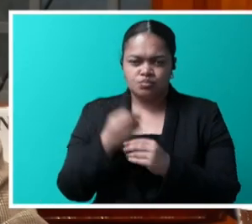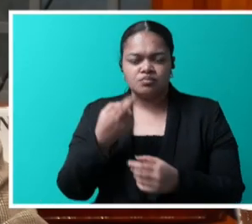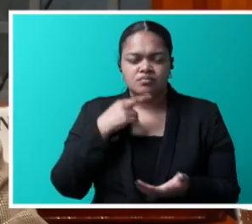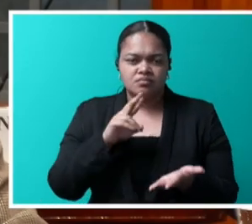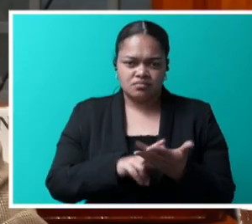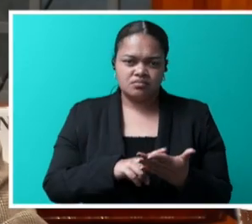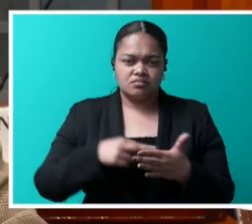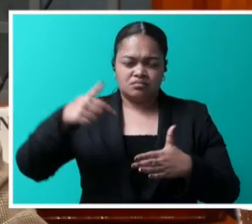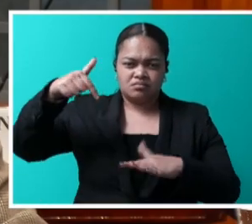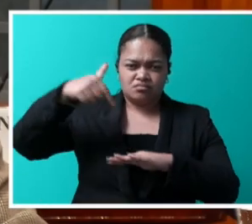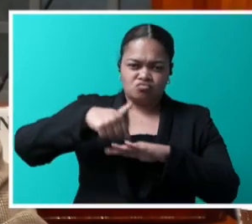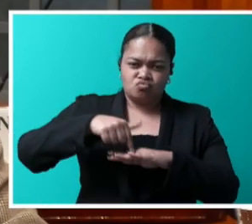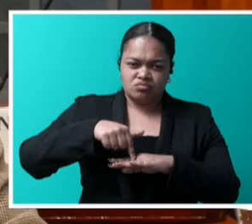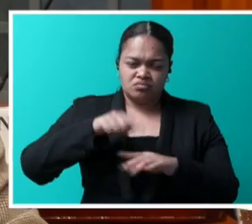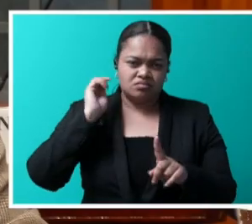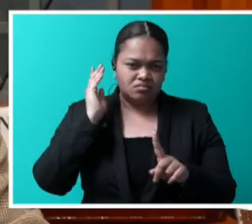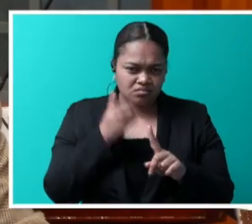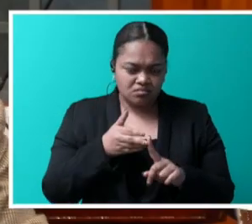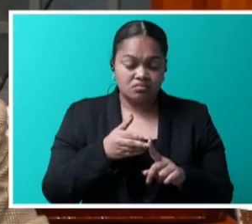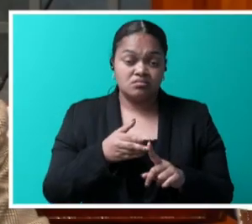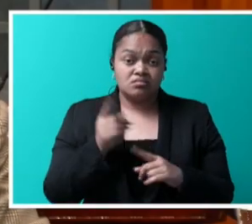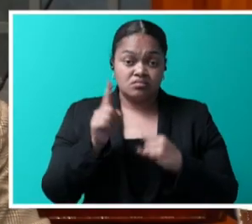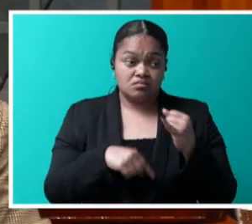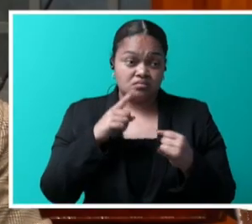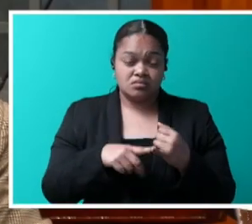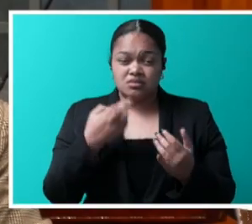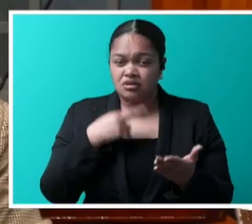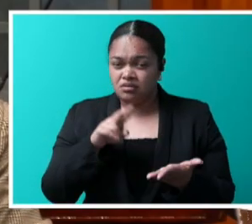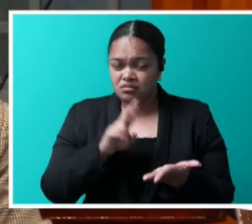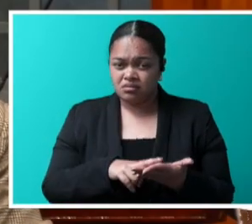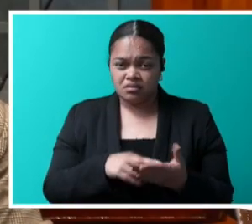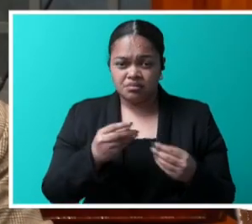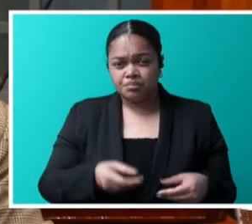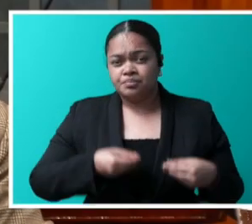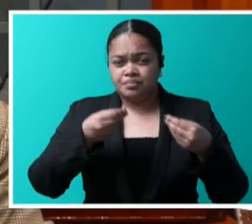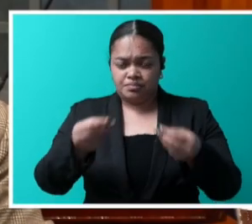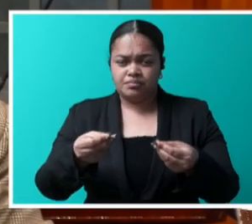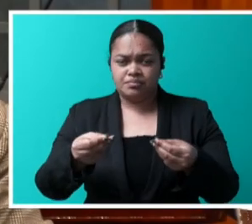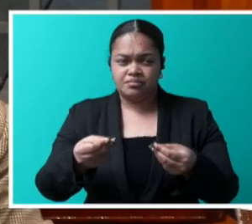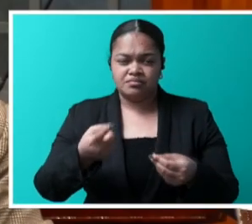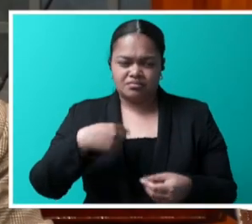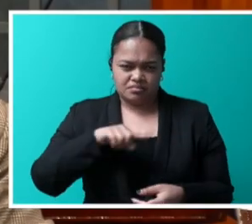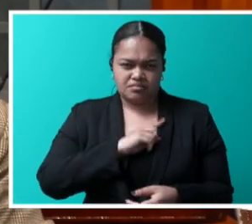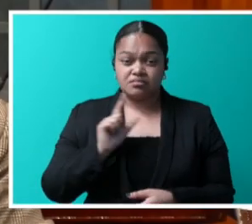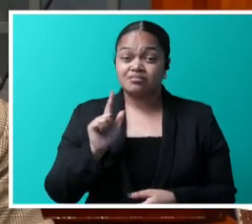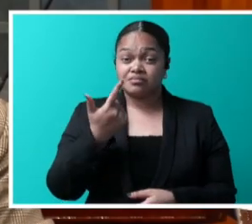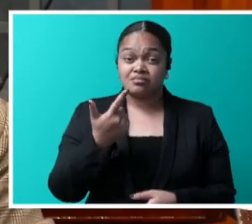targets in real time. The final report was formally handed over to us on the 7th of